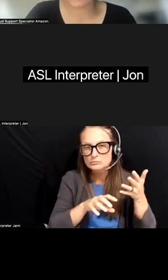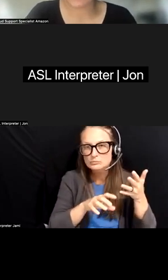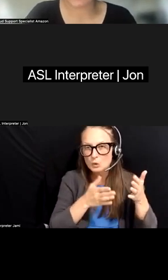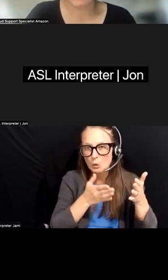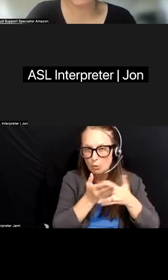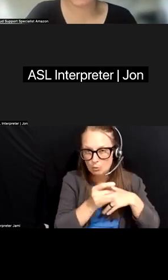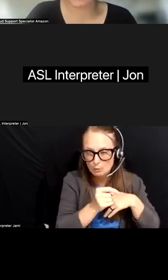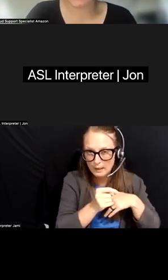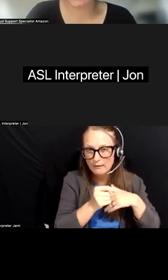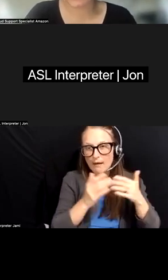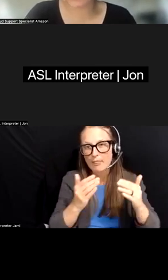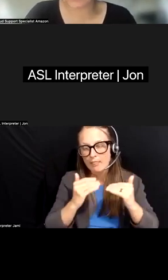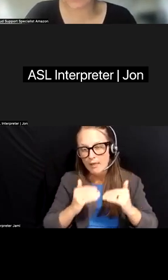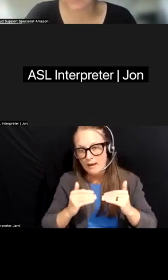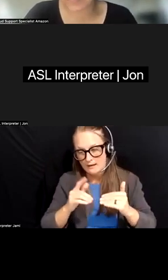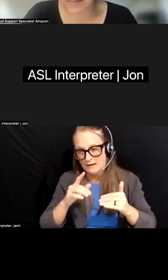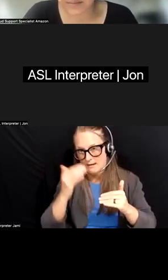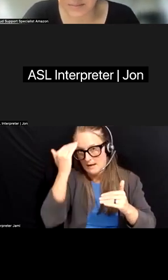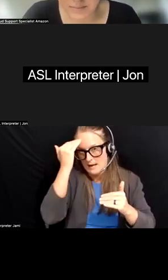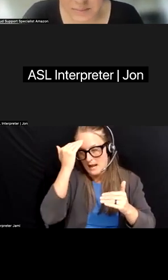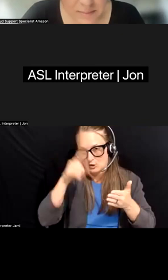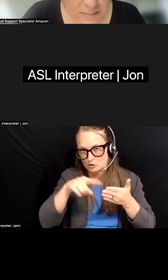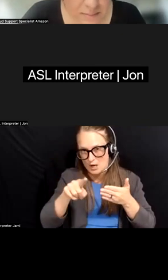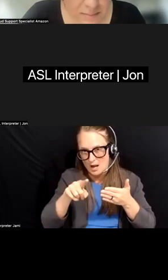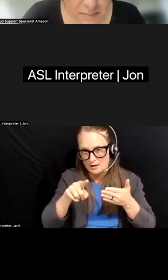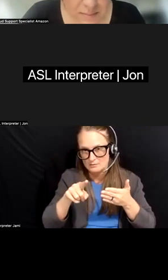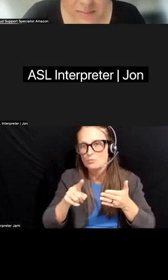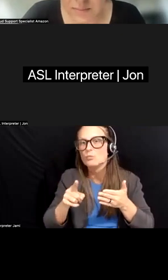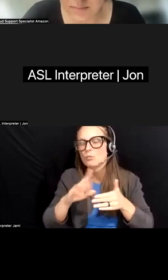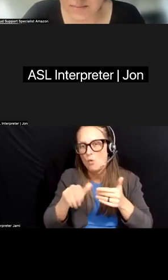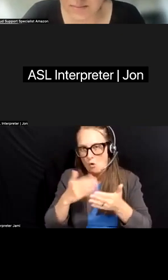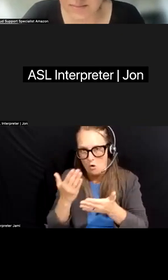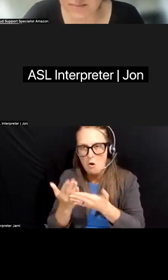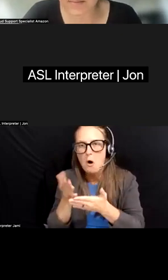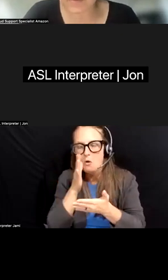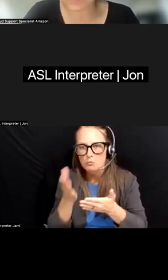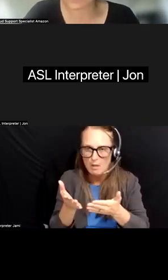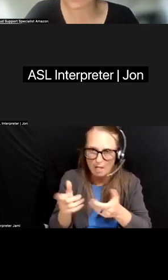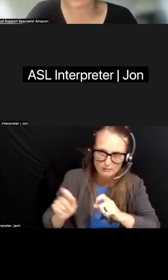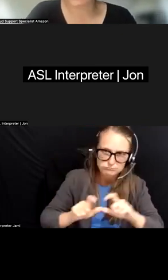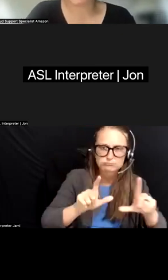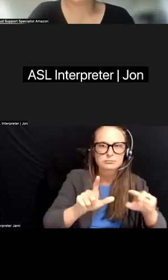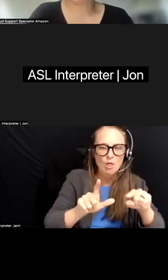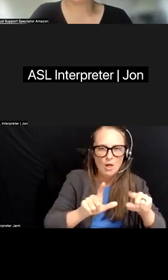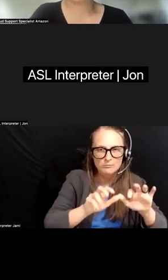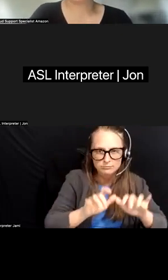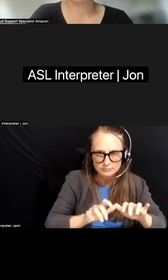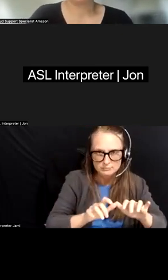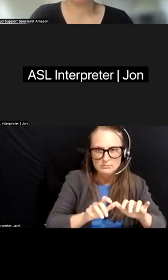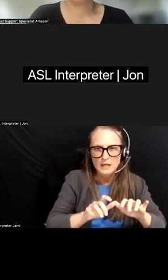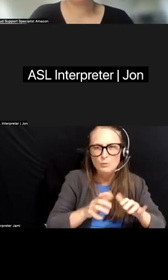knowledge check comes, we're gonna all jump in and complete our sections of the knowledge check during the live